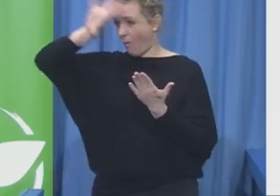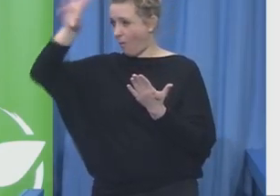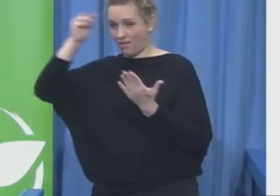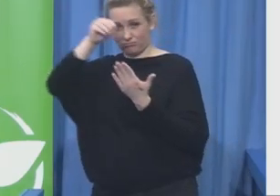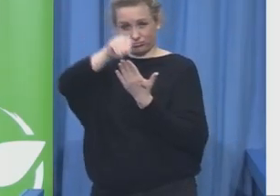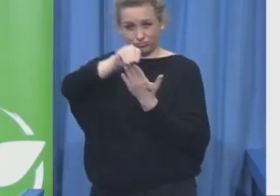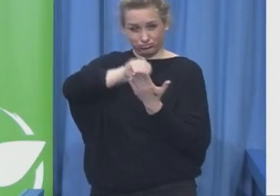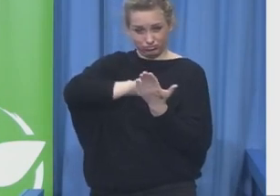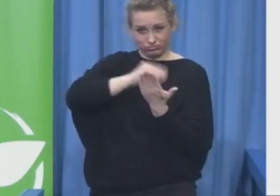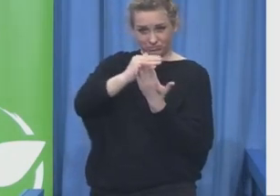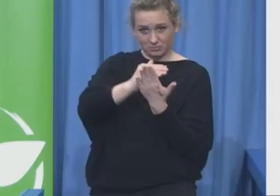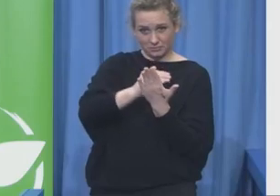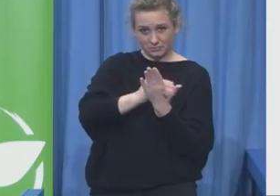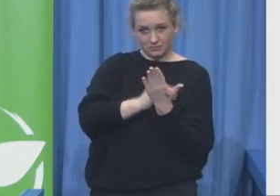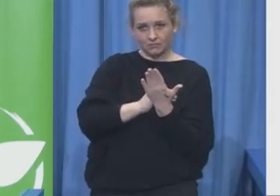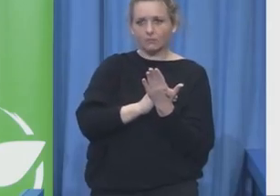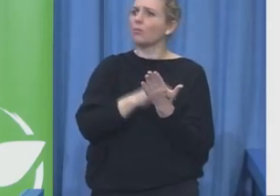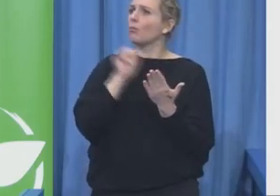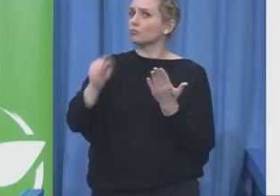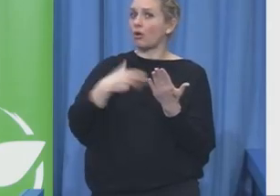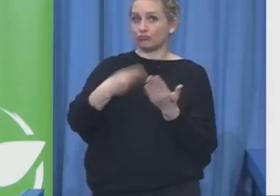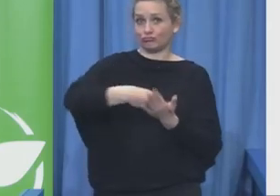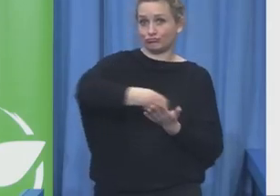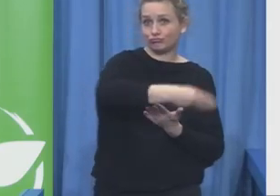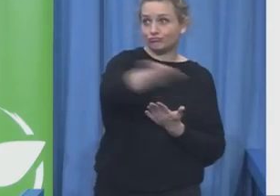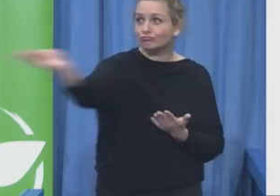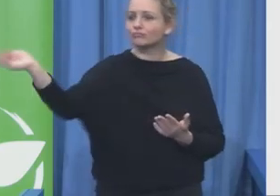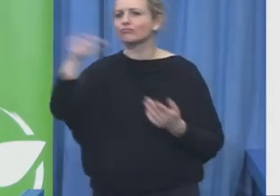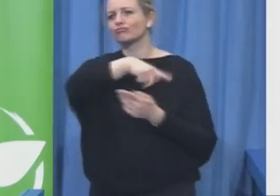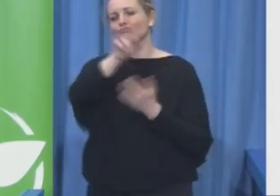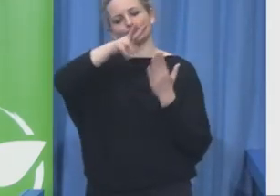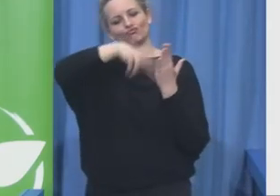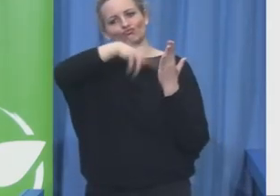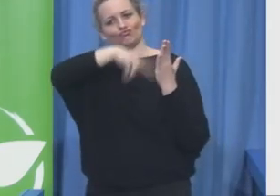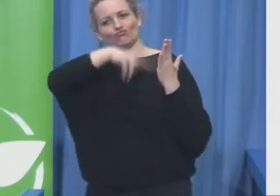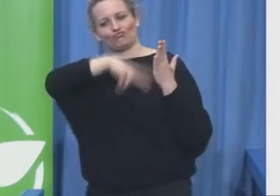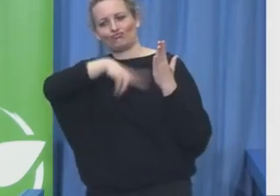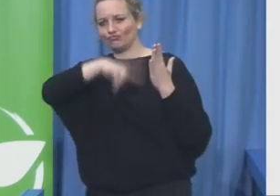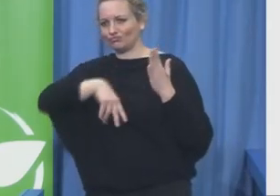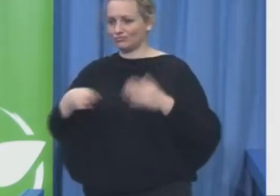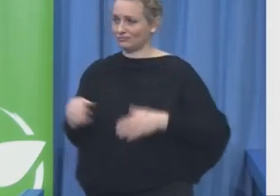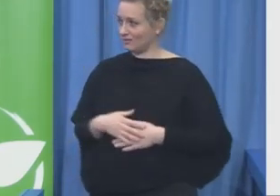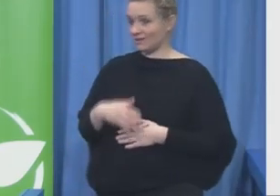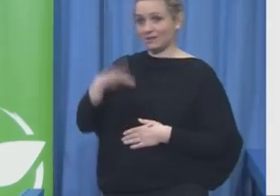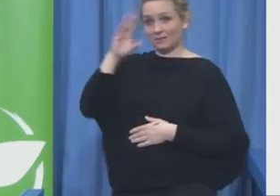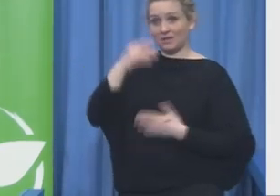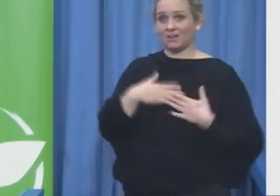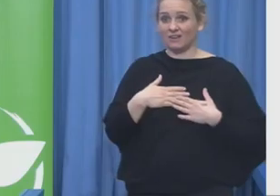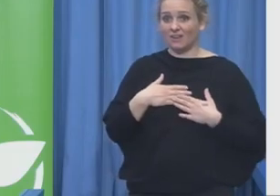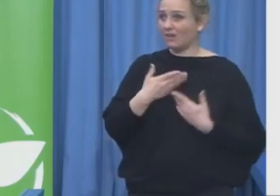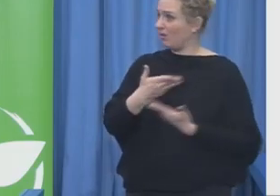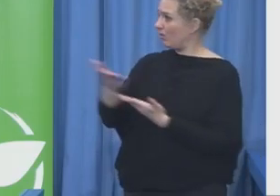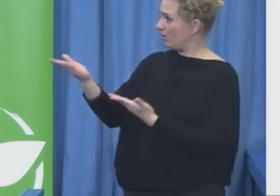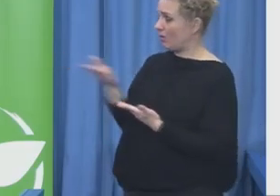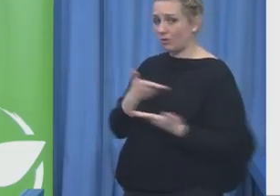you, everyone. I think we did a great job, and you deserve a great hand and a great applause. Thank you.